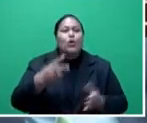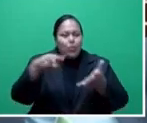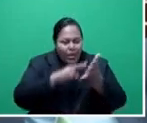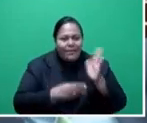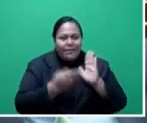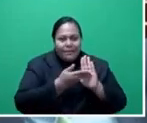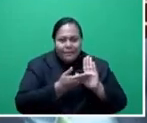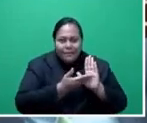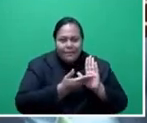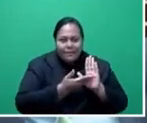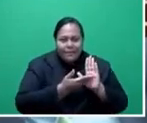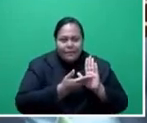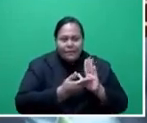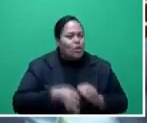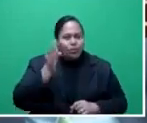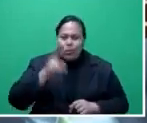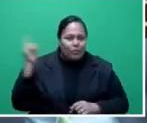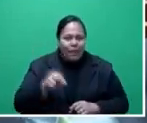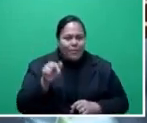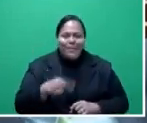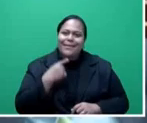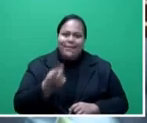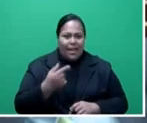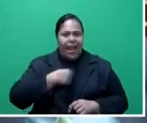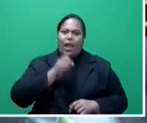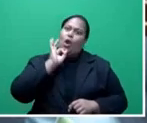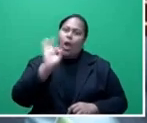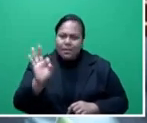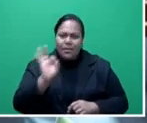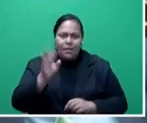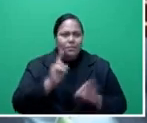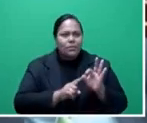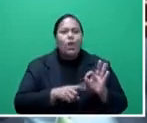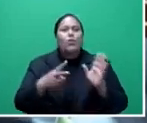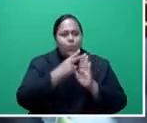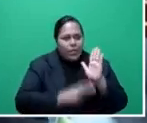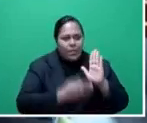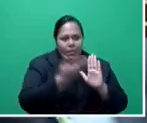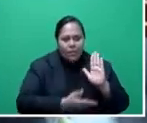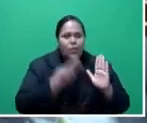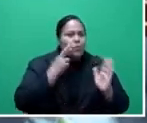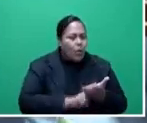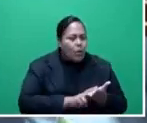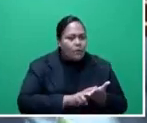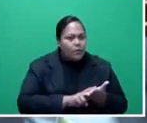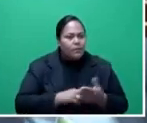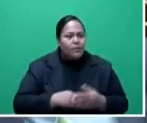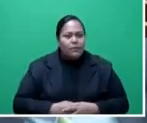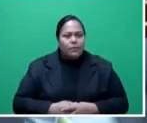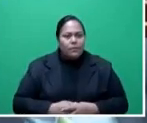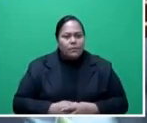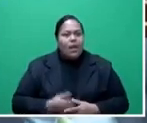it carefully. Don't ever come back and say that I should go and question something, because I read this, Honourable Speaker, sir. Honourable Speaker, I want to